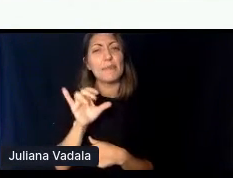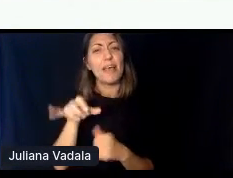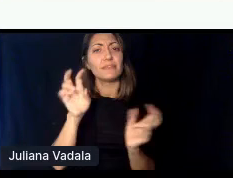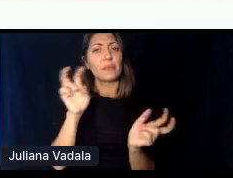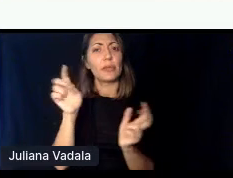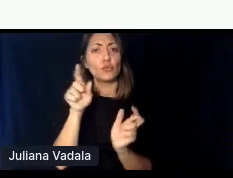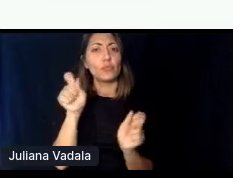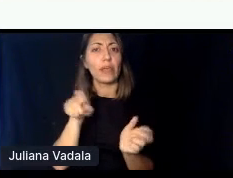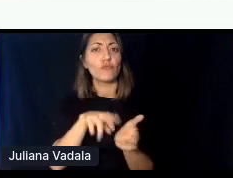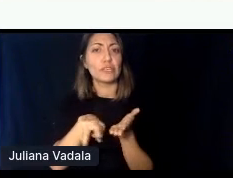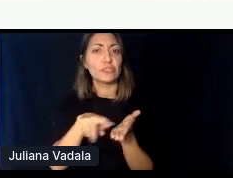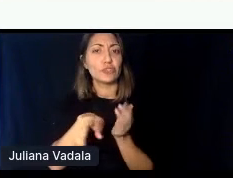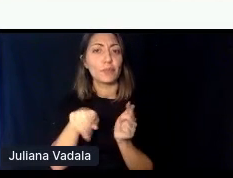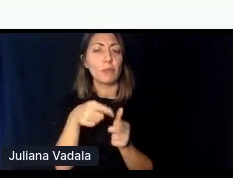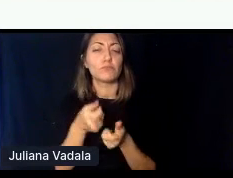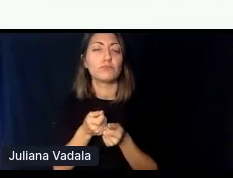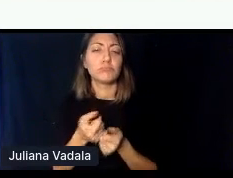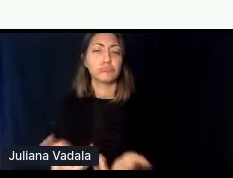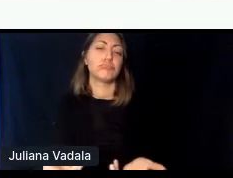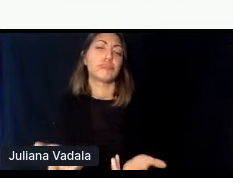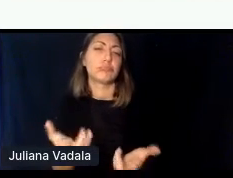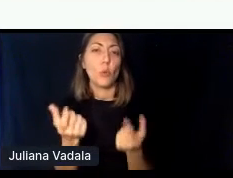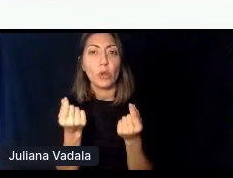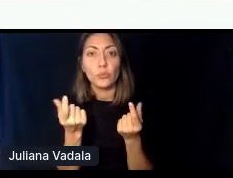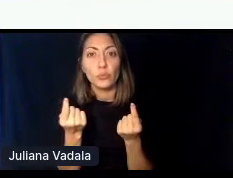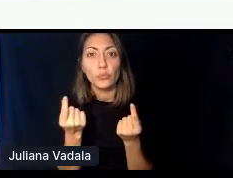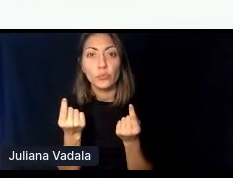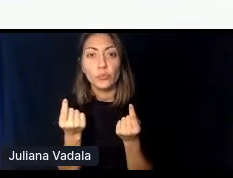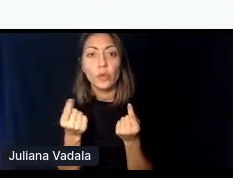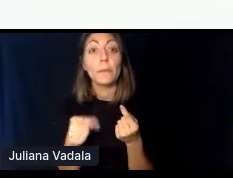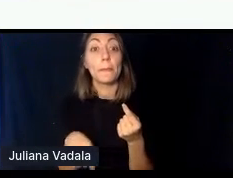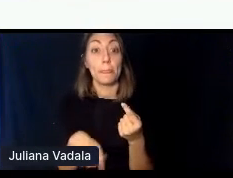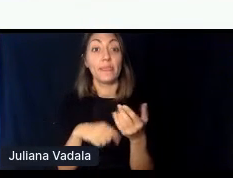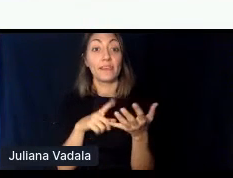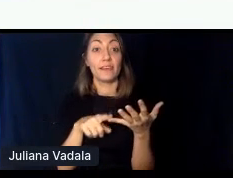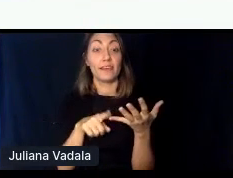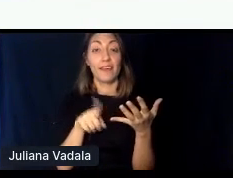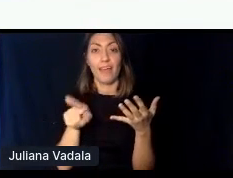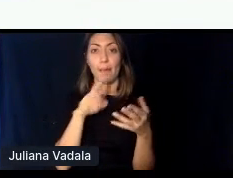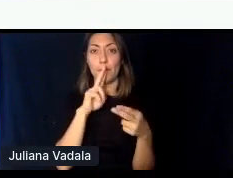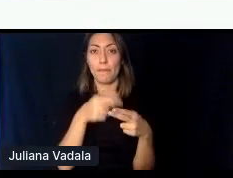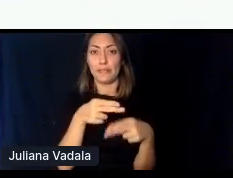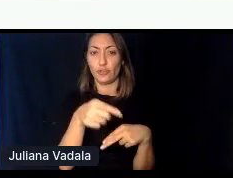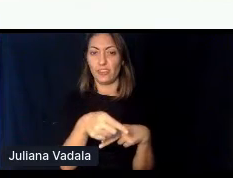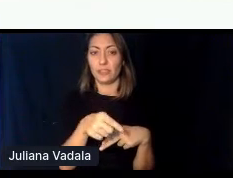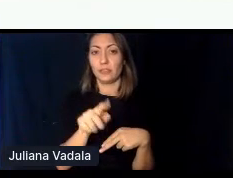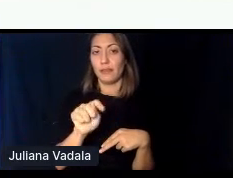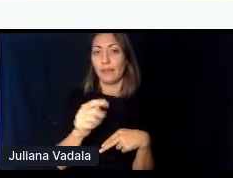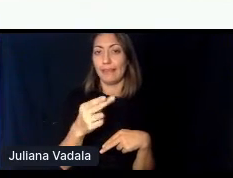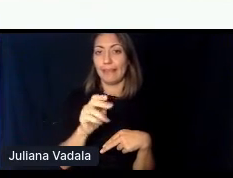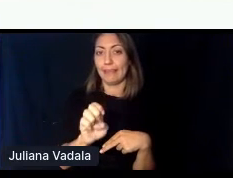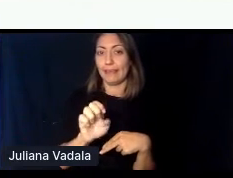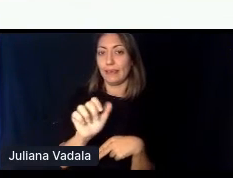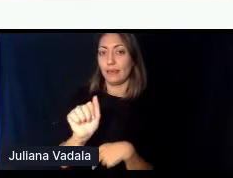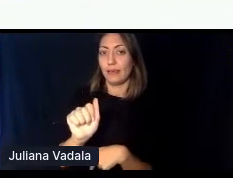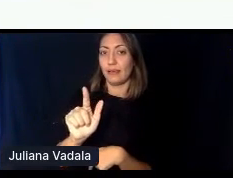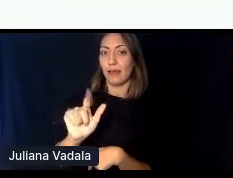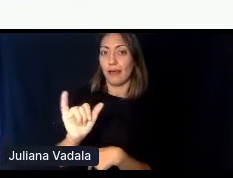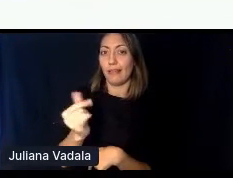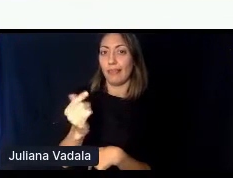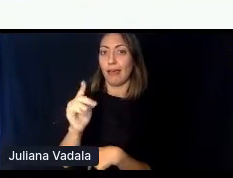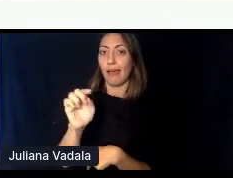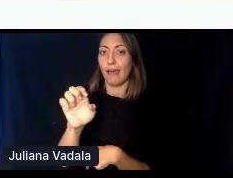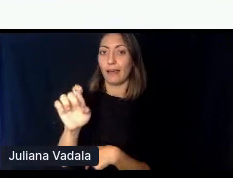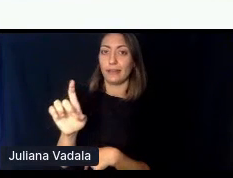you could find an online course like The Aligned Mind, like the one at UCLA that Brian teaches, and